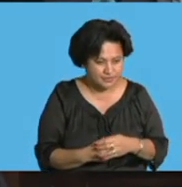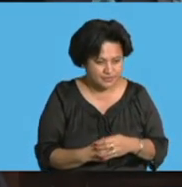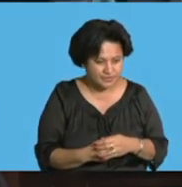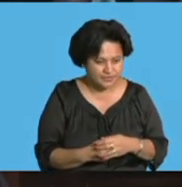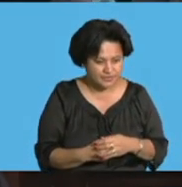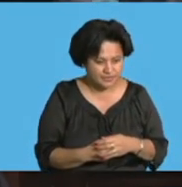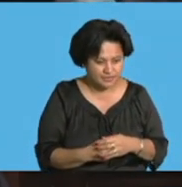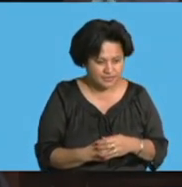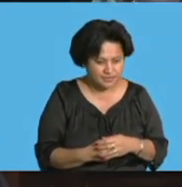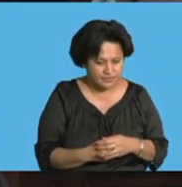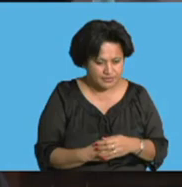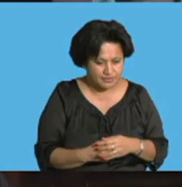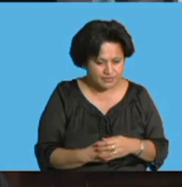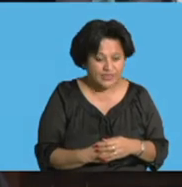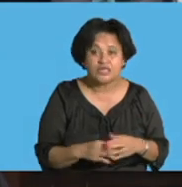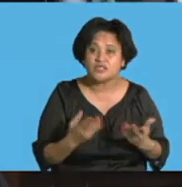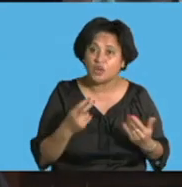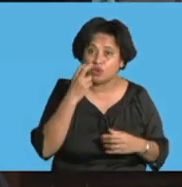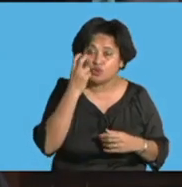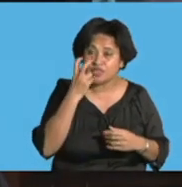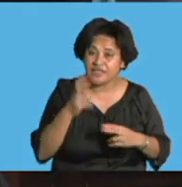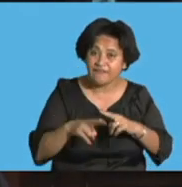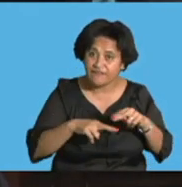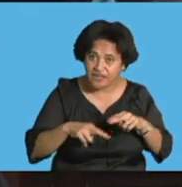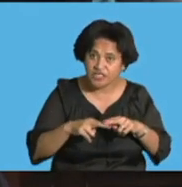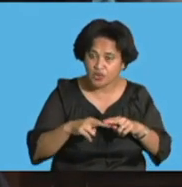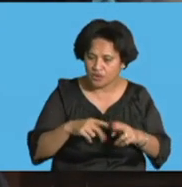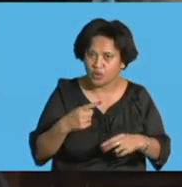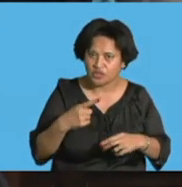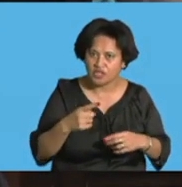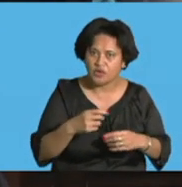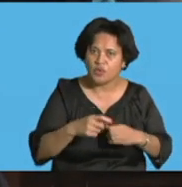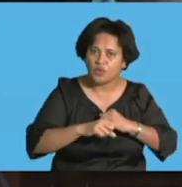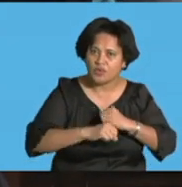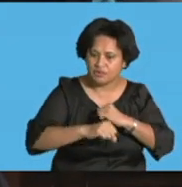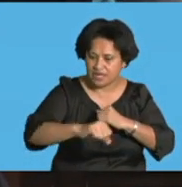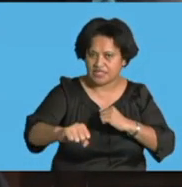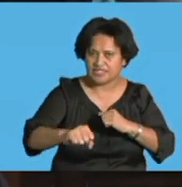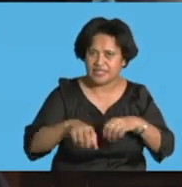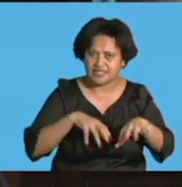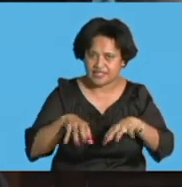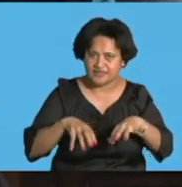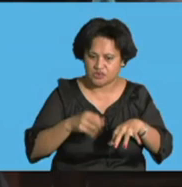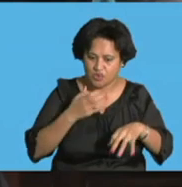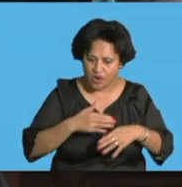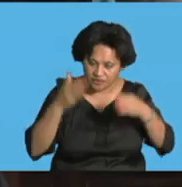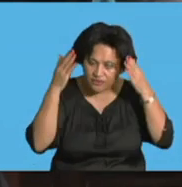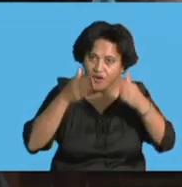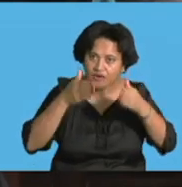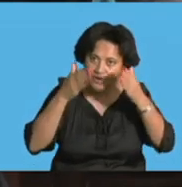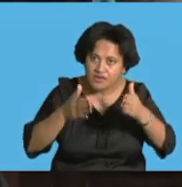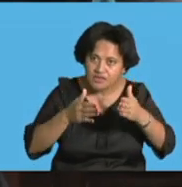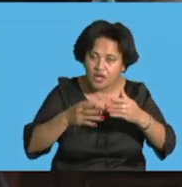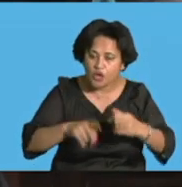Mr. Speaker, sir, Tourism Fiji will maintain its marketing activities with a more focused approach, with the continuation of the